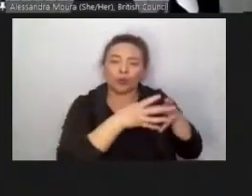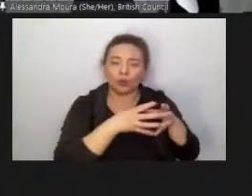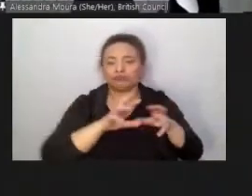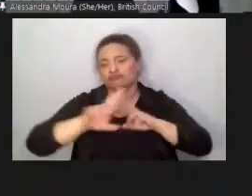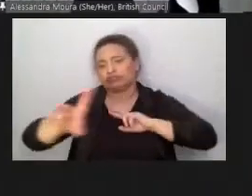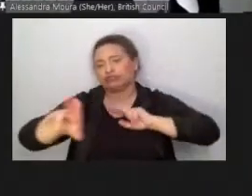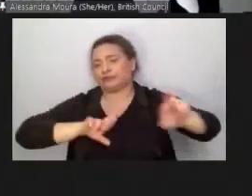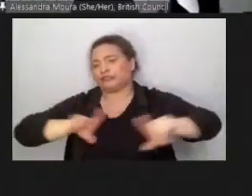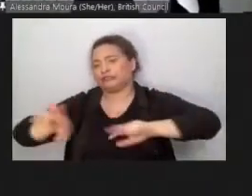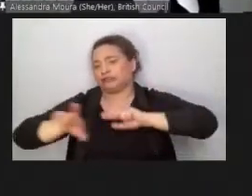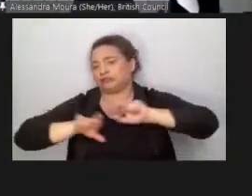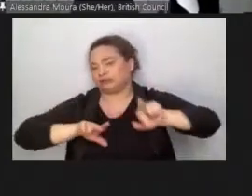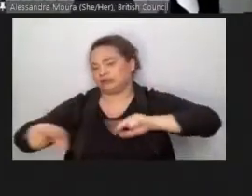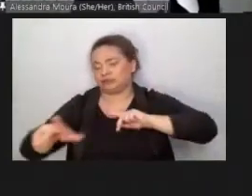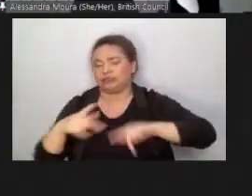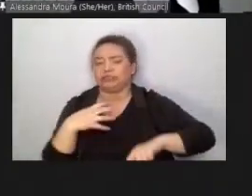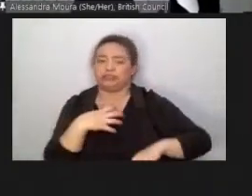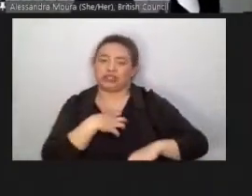And